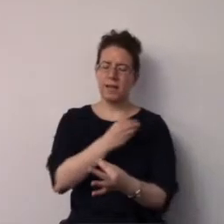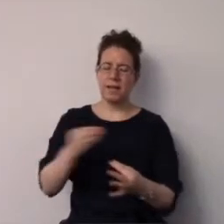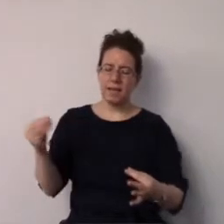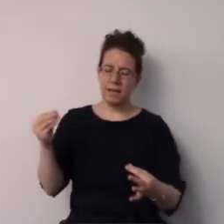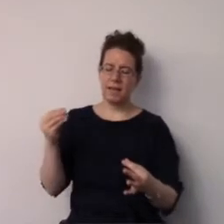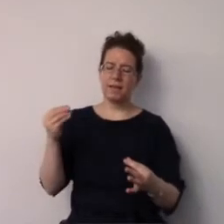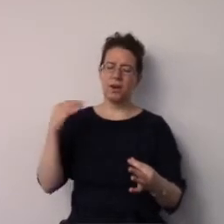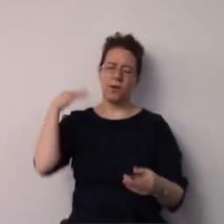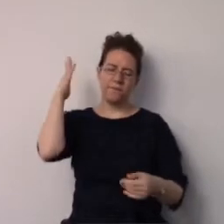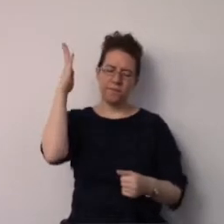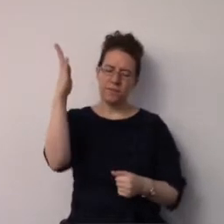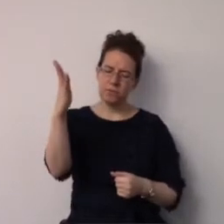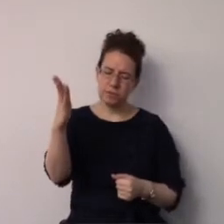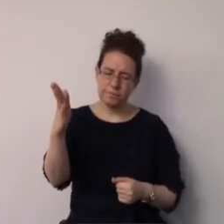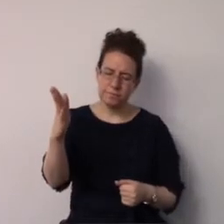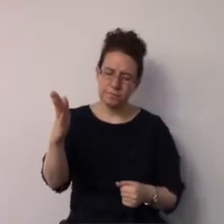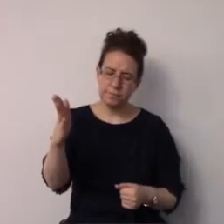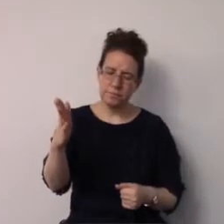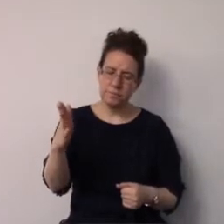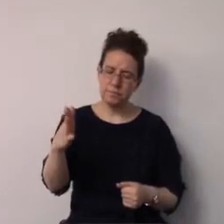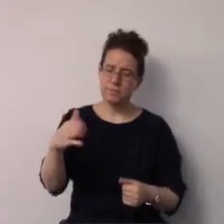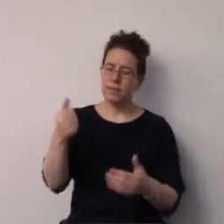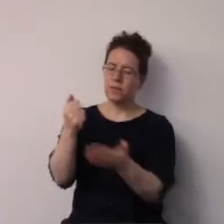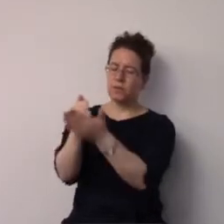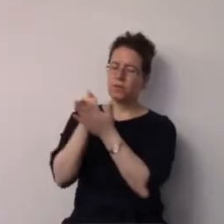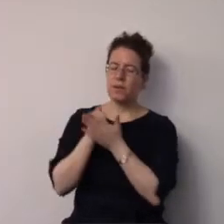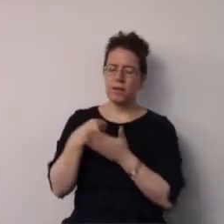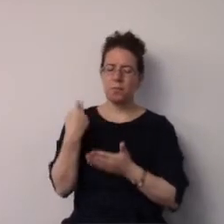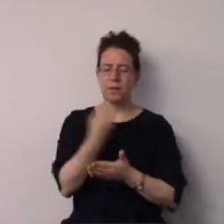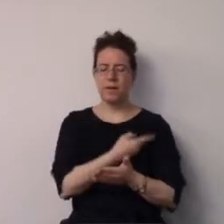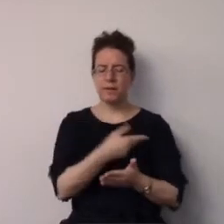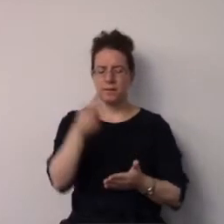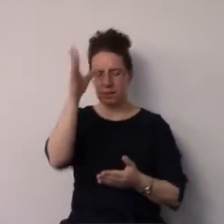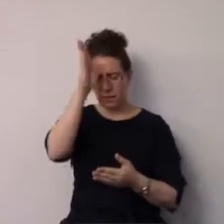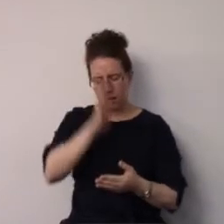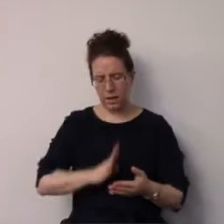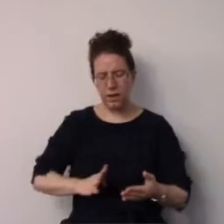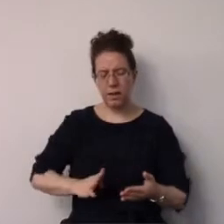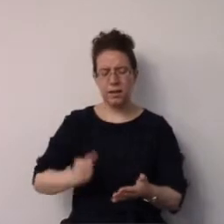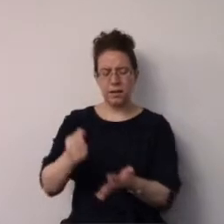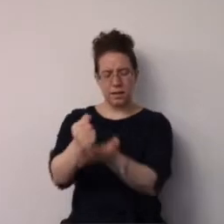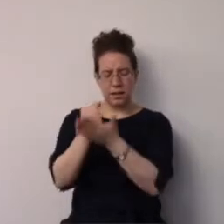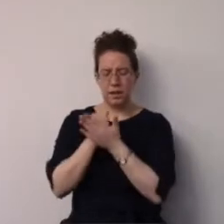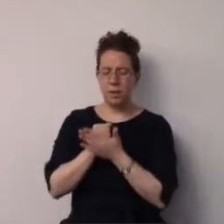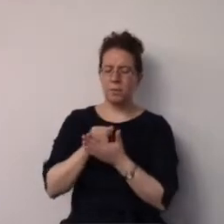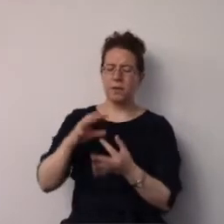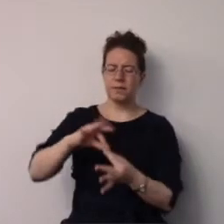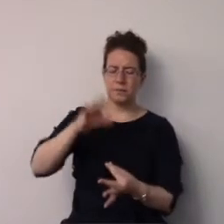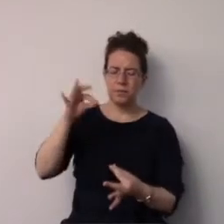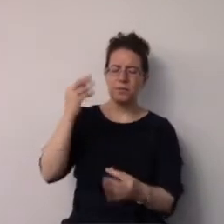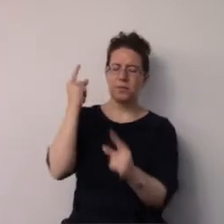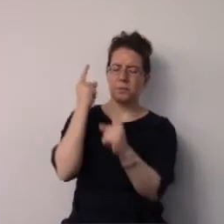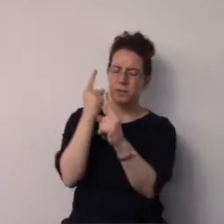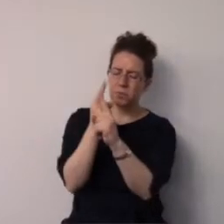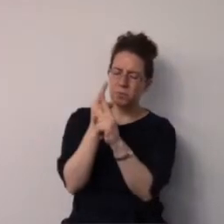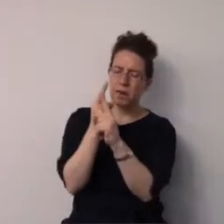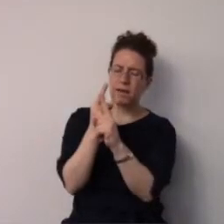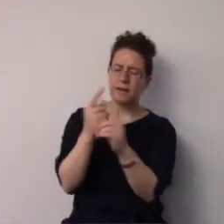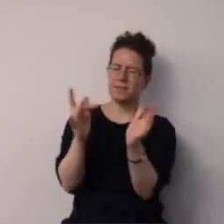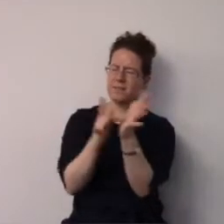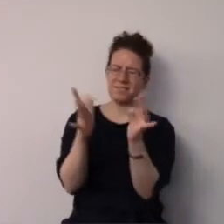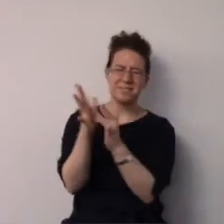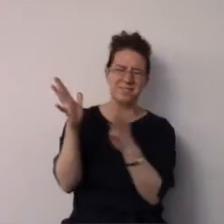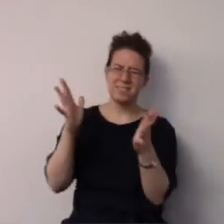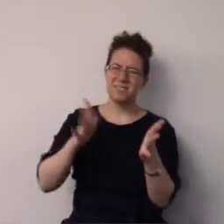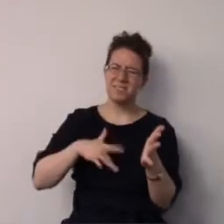home or wherever you're at. Why don't you just call on God today? Jesus, I want to be ready when you return.